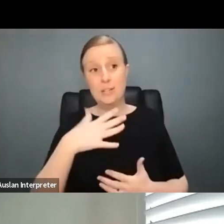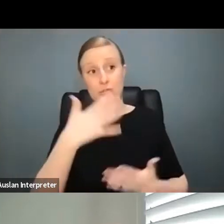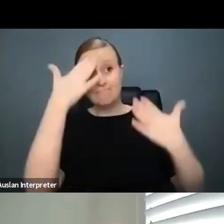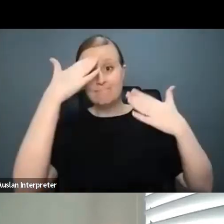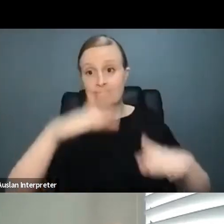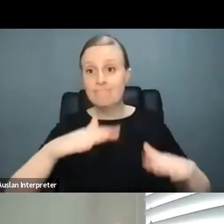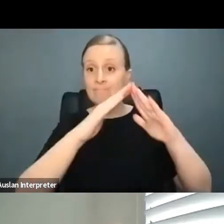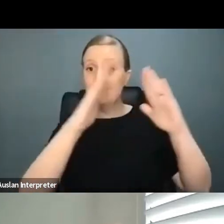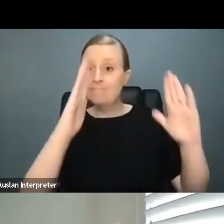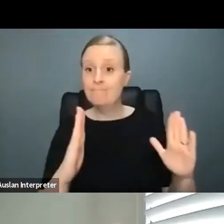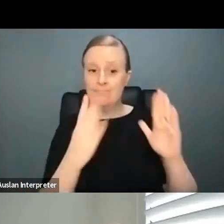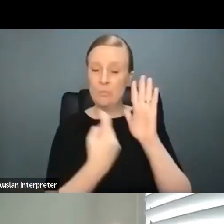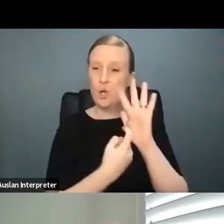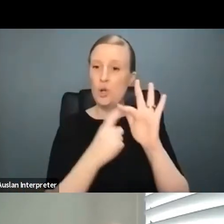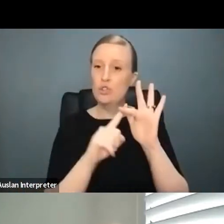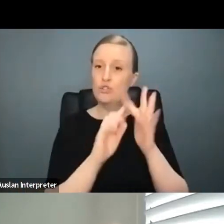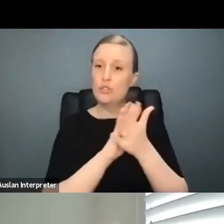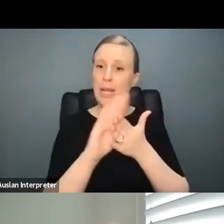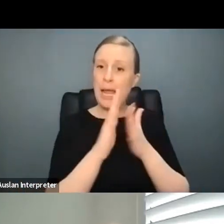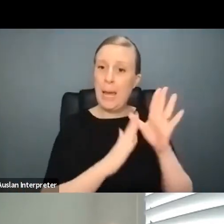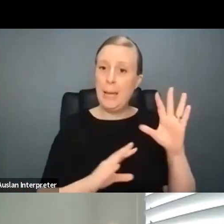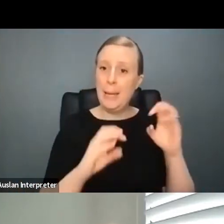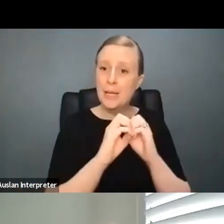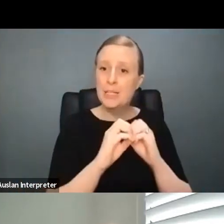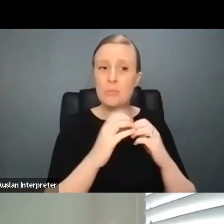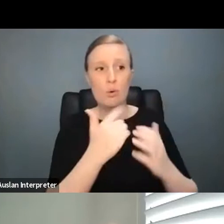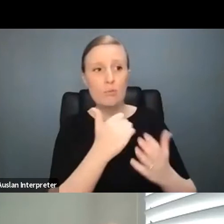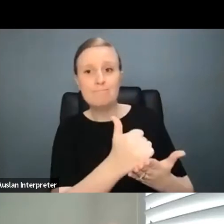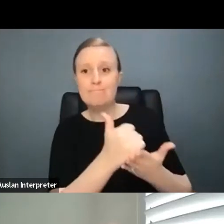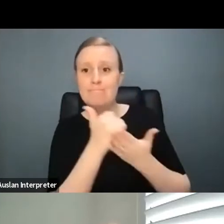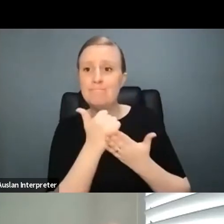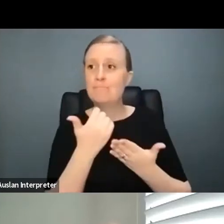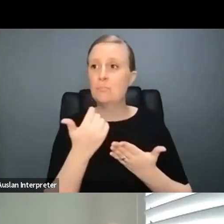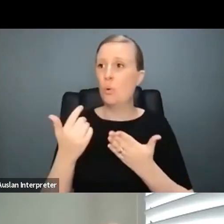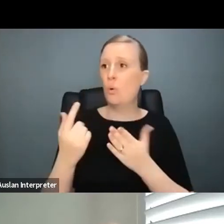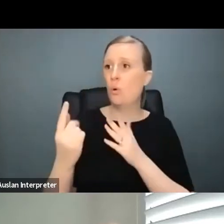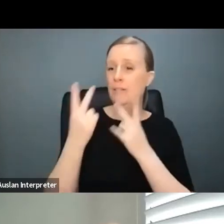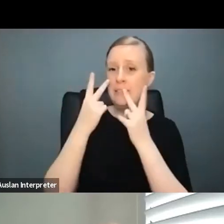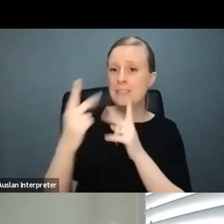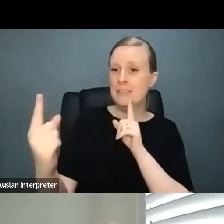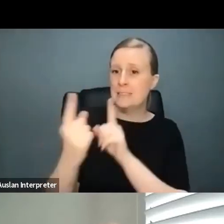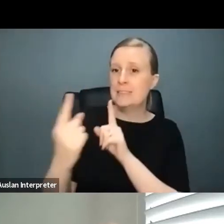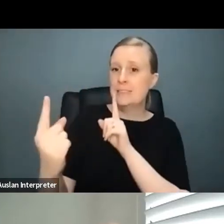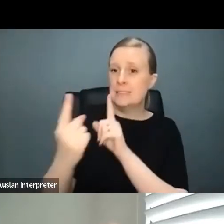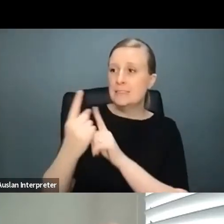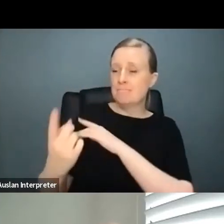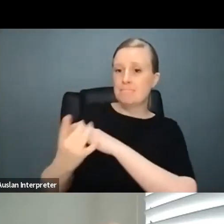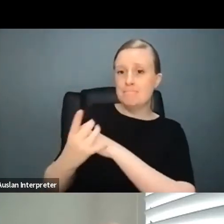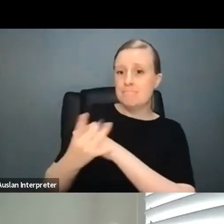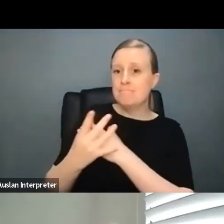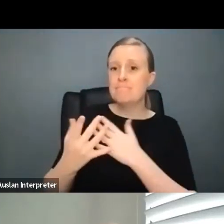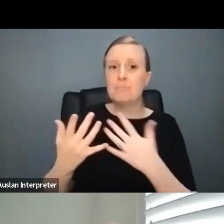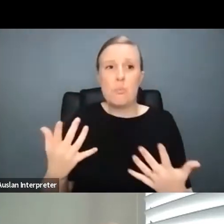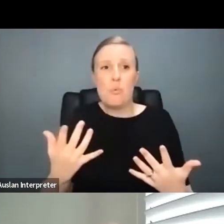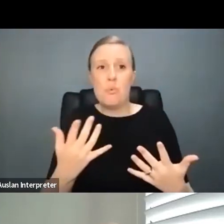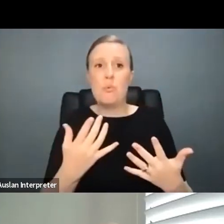closed, some have altered the way that they operate, opioid maintenance treatment, or whatever you call it in your neck of the woods.